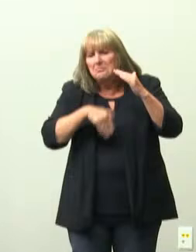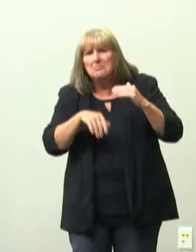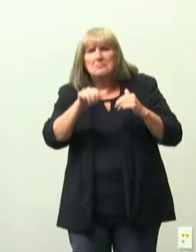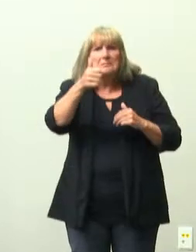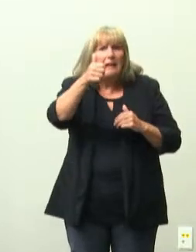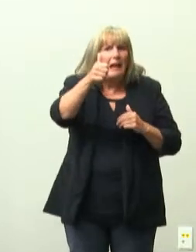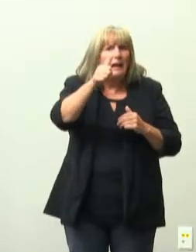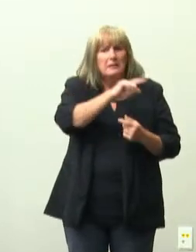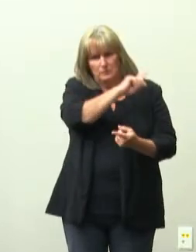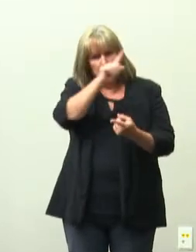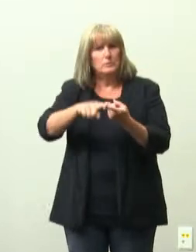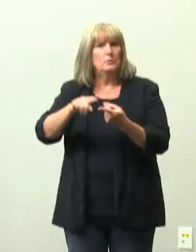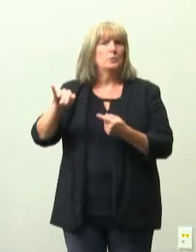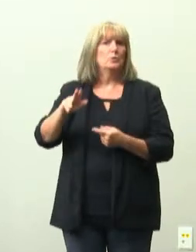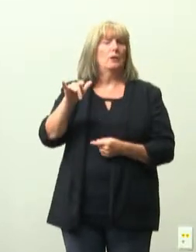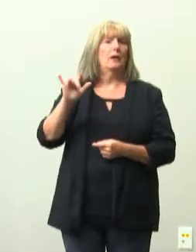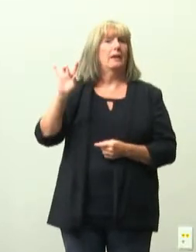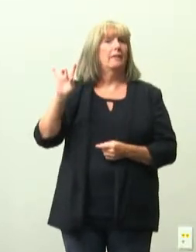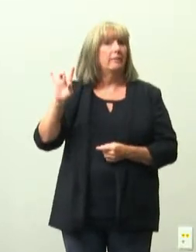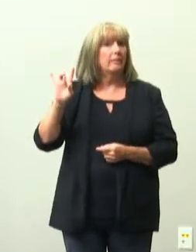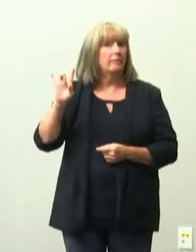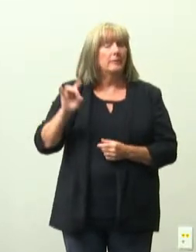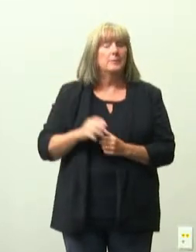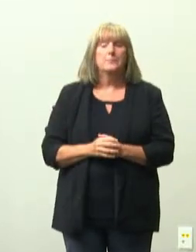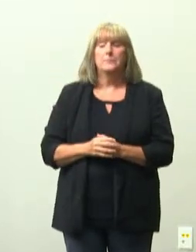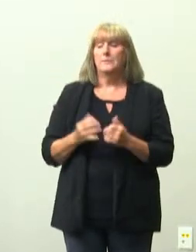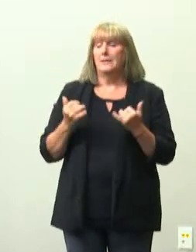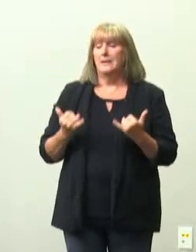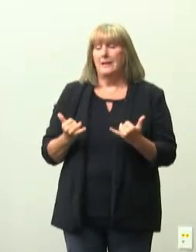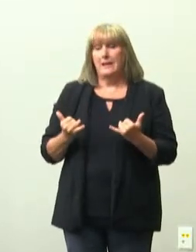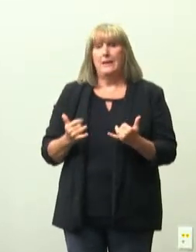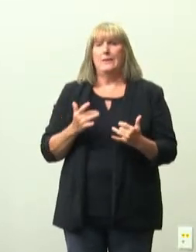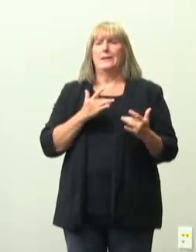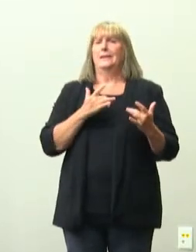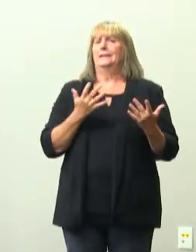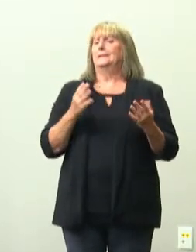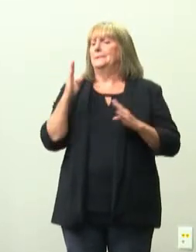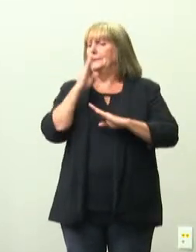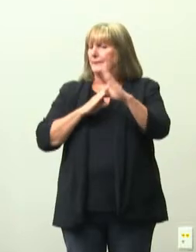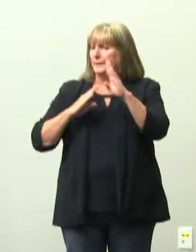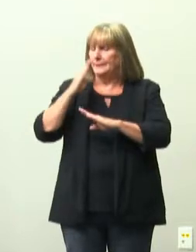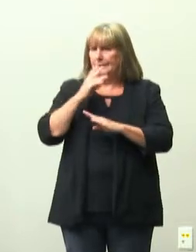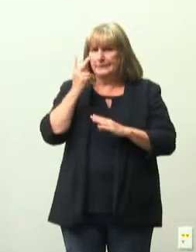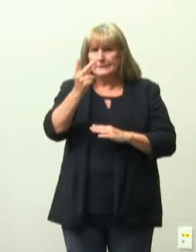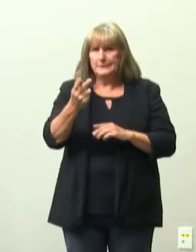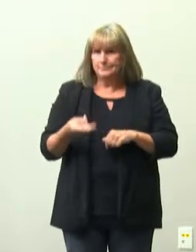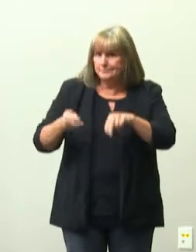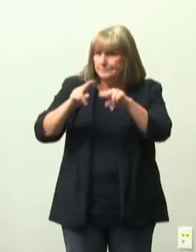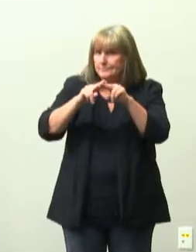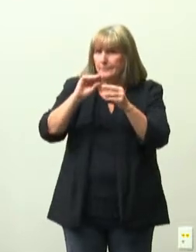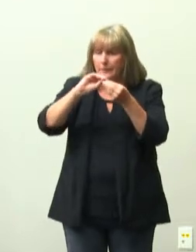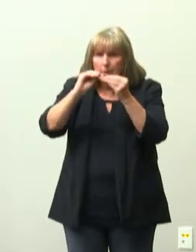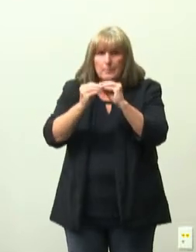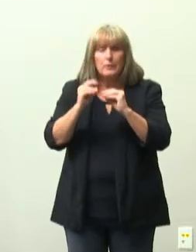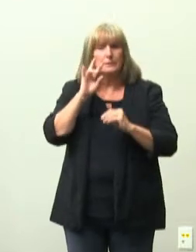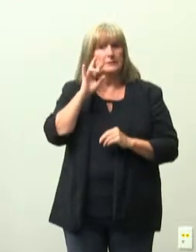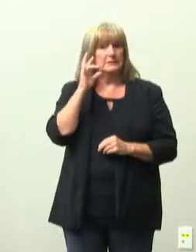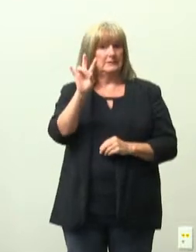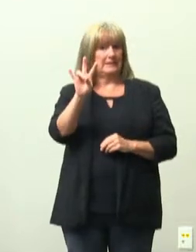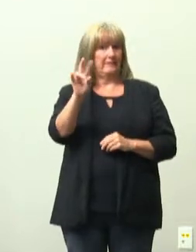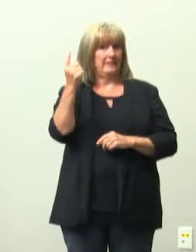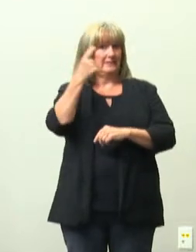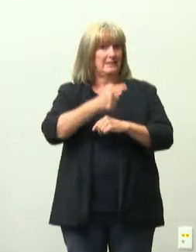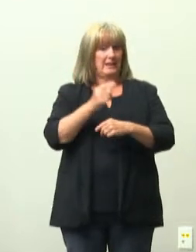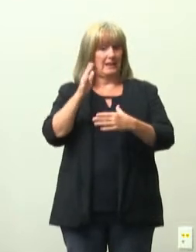until July 8th. It is concerning to now see the increase in new cases. You can see the 7-day rolling average